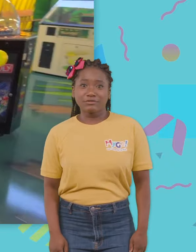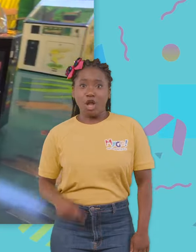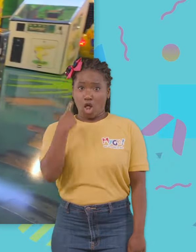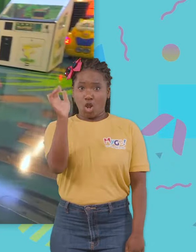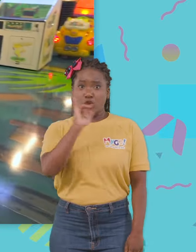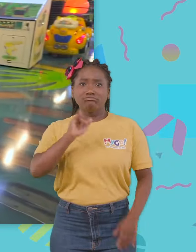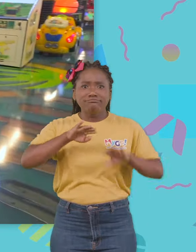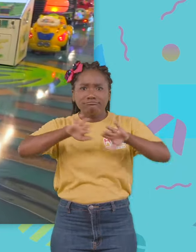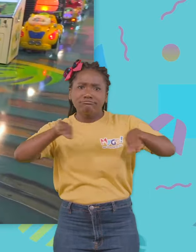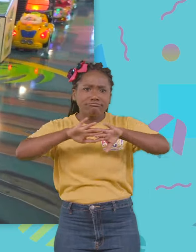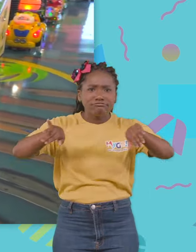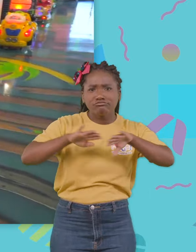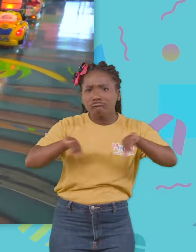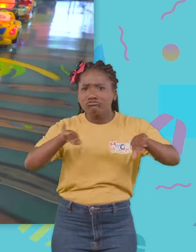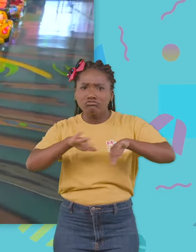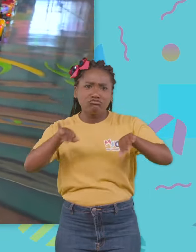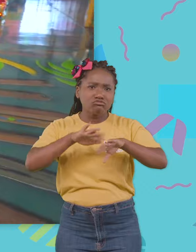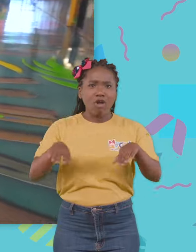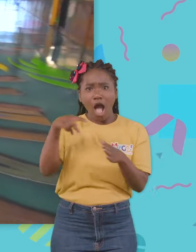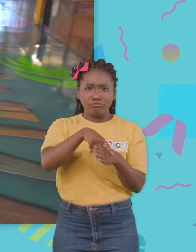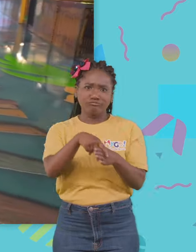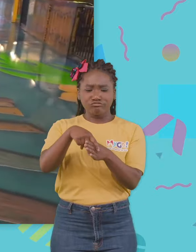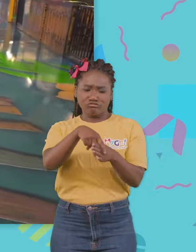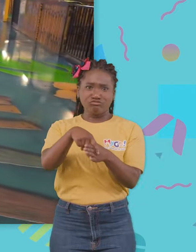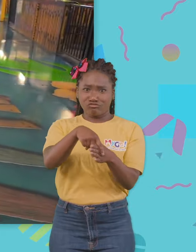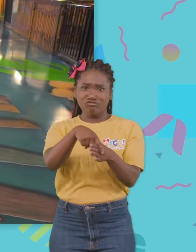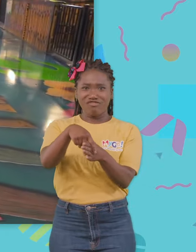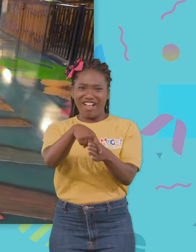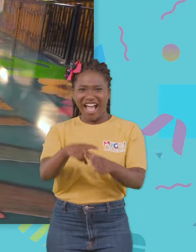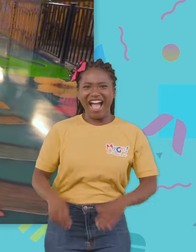It's like I'm swimming because I'm riding the fish.